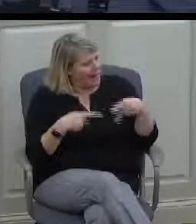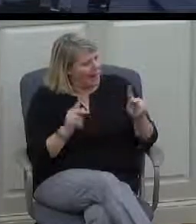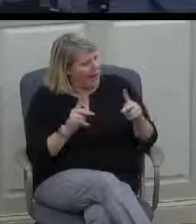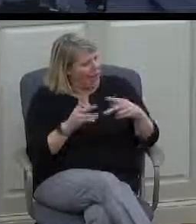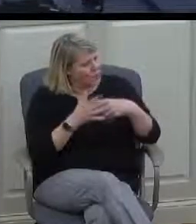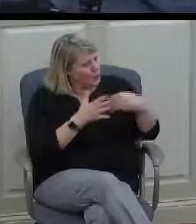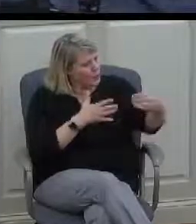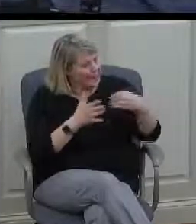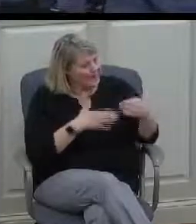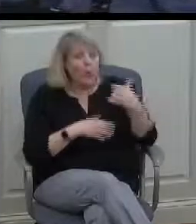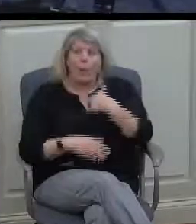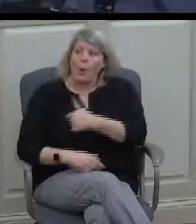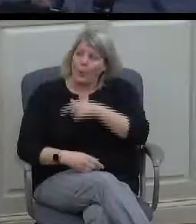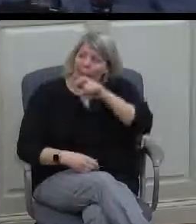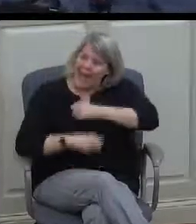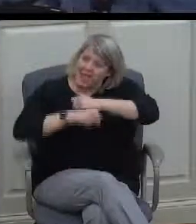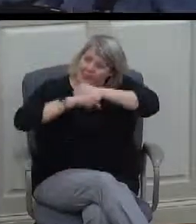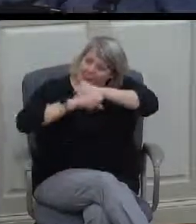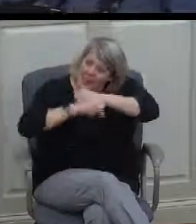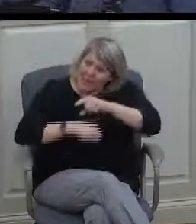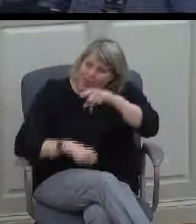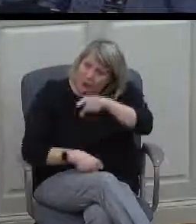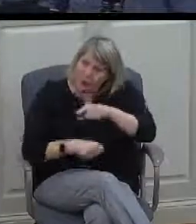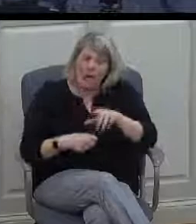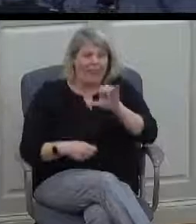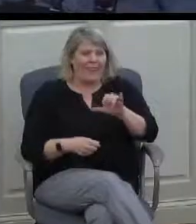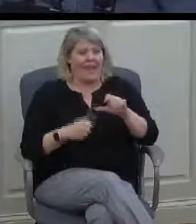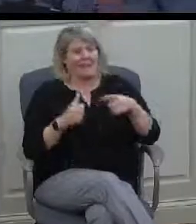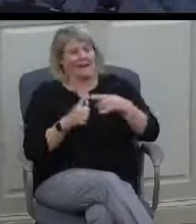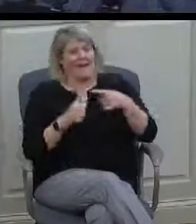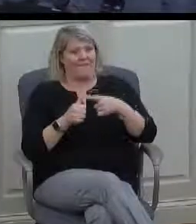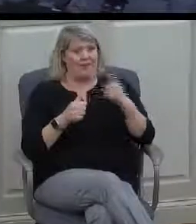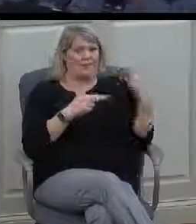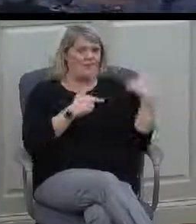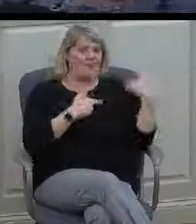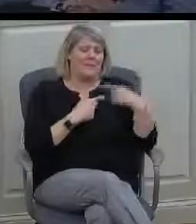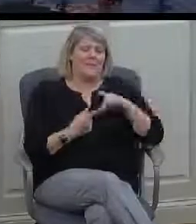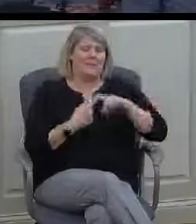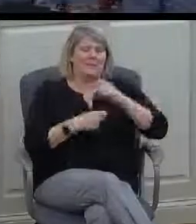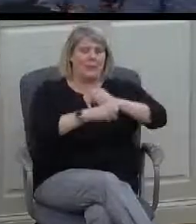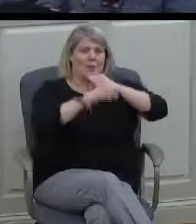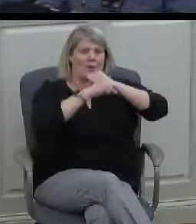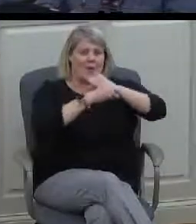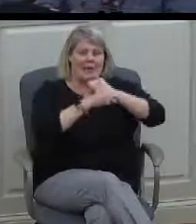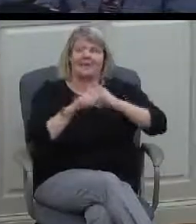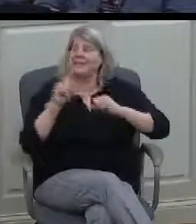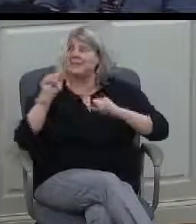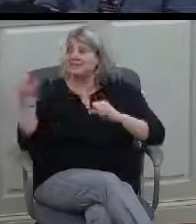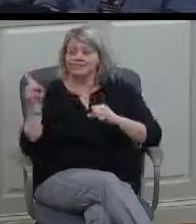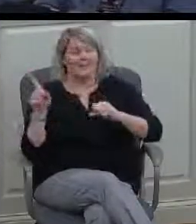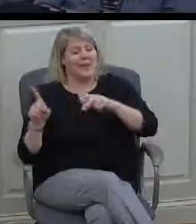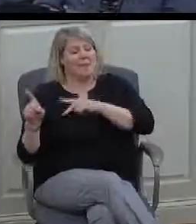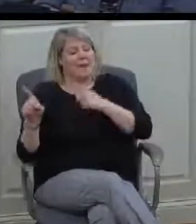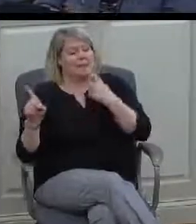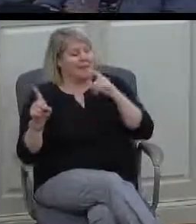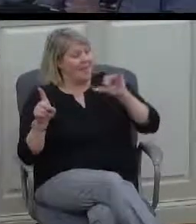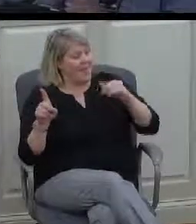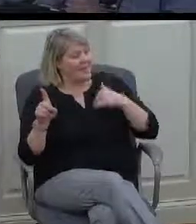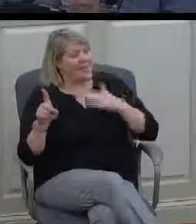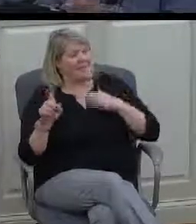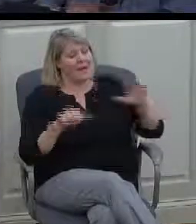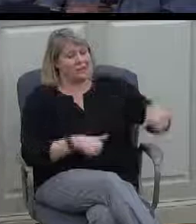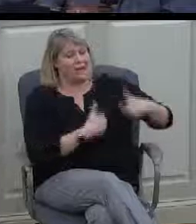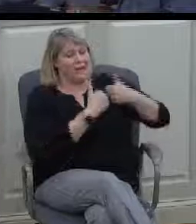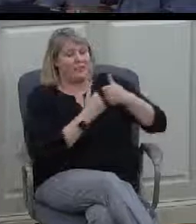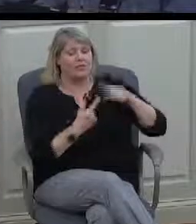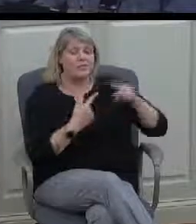protect Get you your now. back seat. That's the first part of our duty, protect and serve. That's right. So that's my challenge to my fellow commissioners. I'm sure they'll do it.